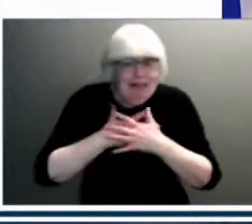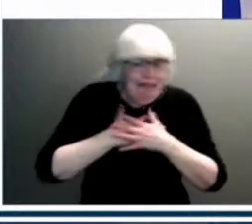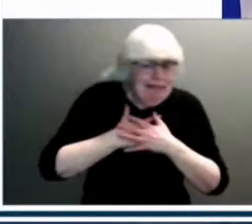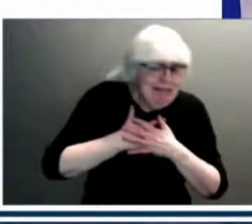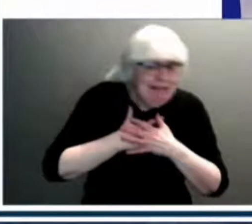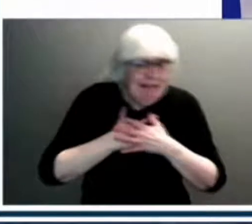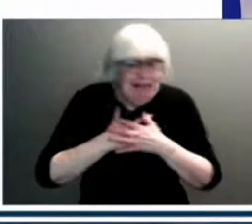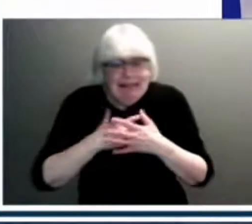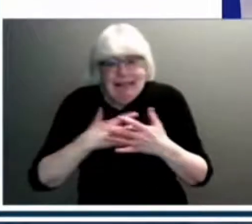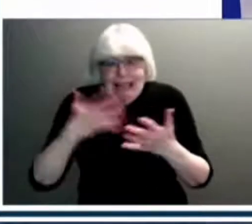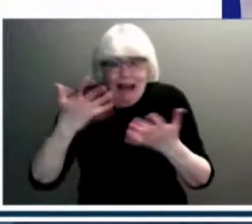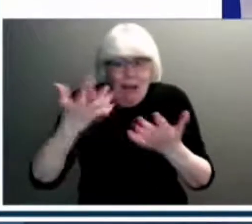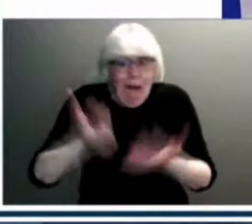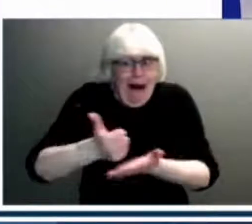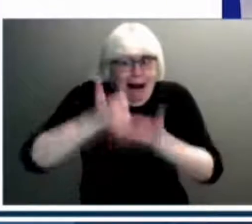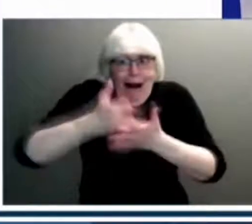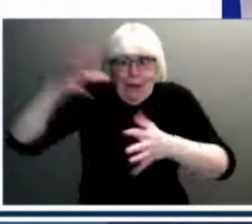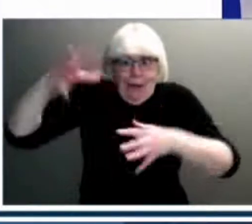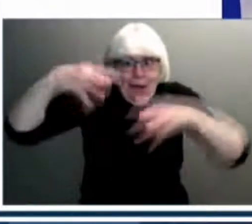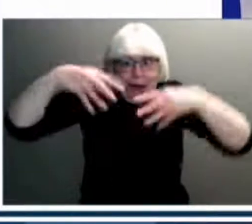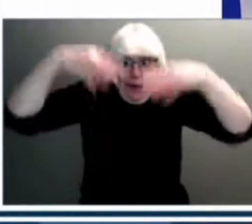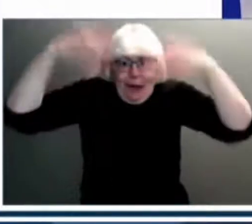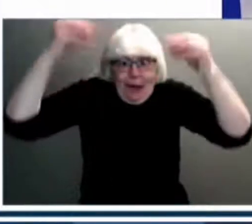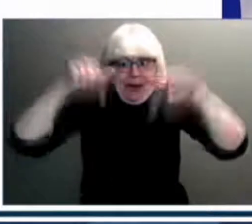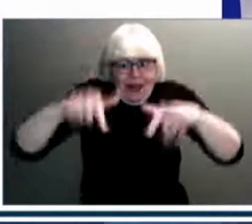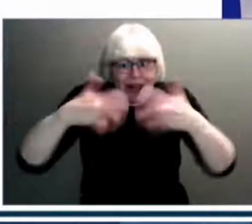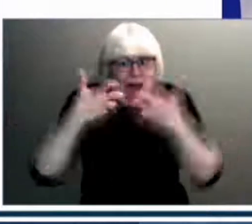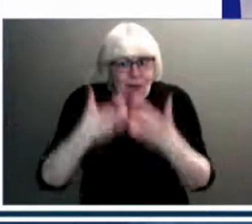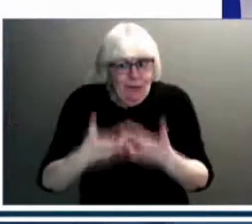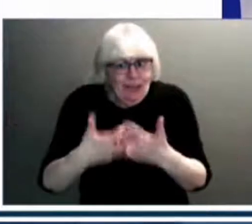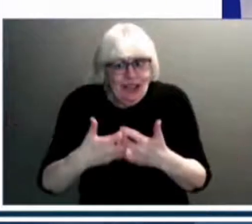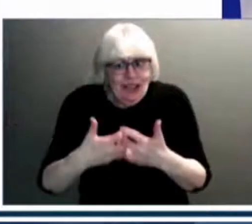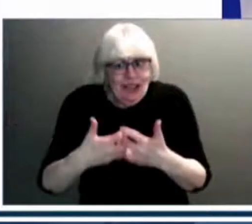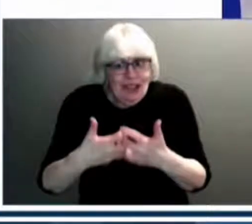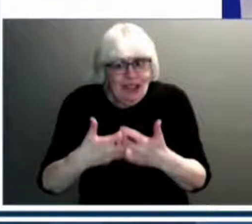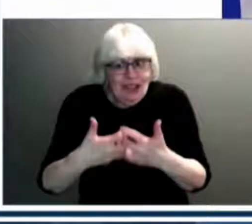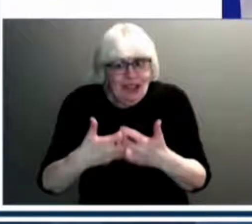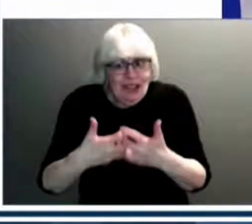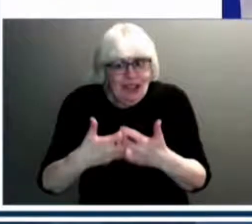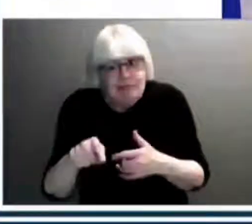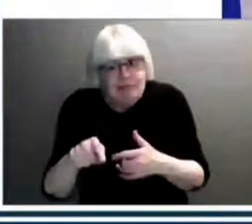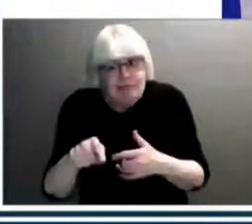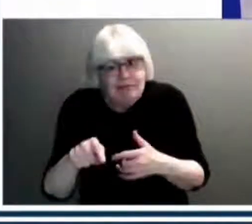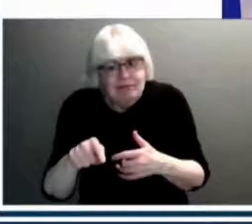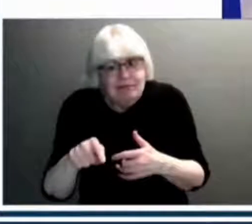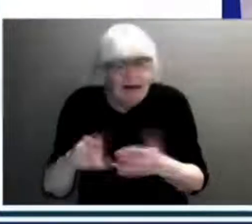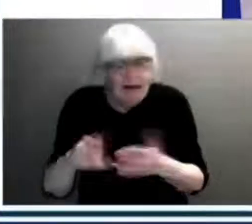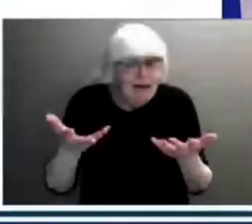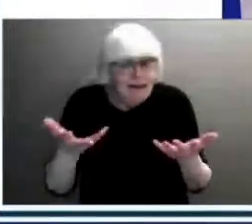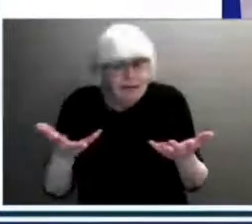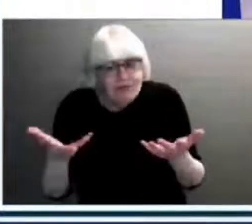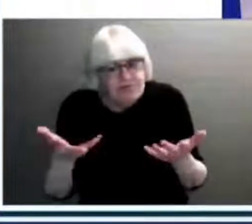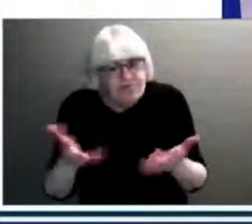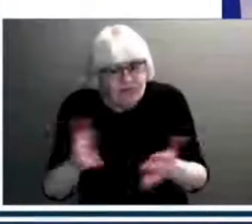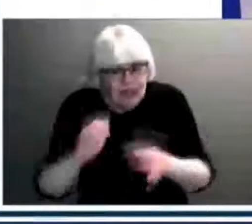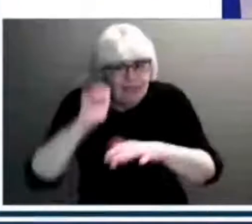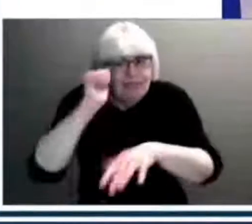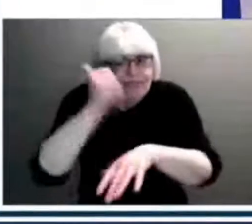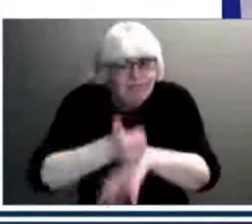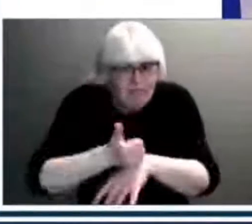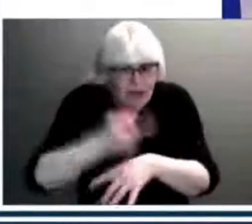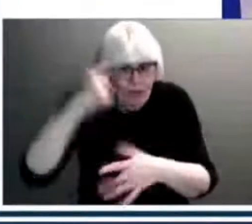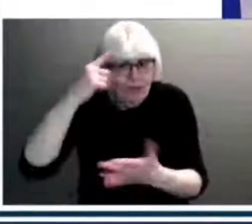a necessity for people going back to school. But we've layered that on as we continue to layer on protections. We've layered that